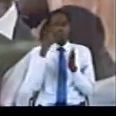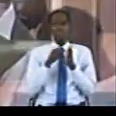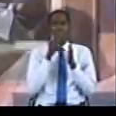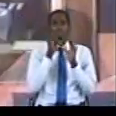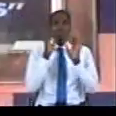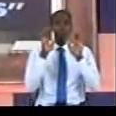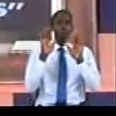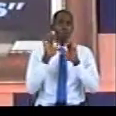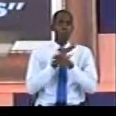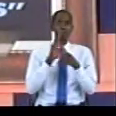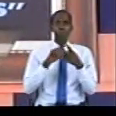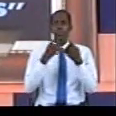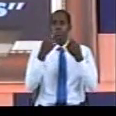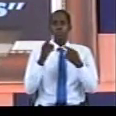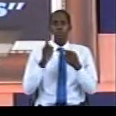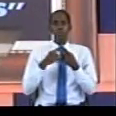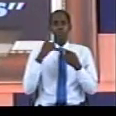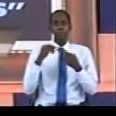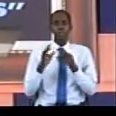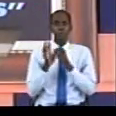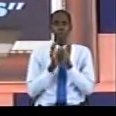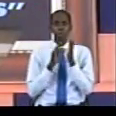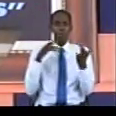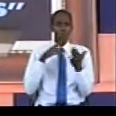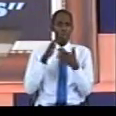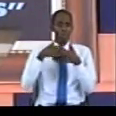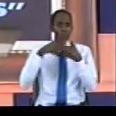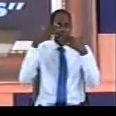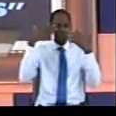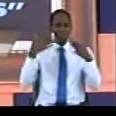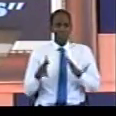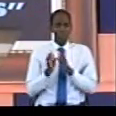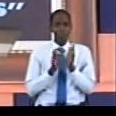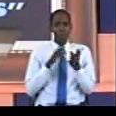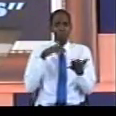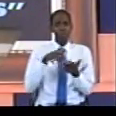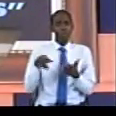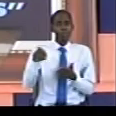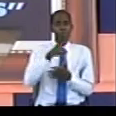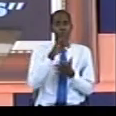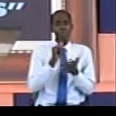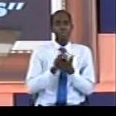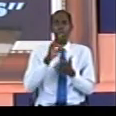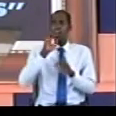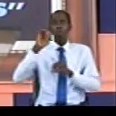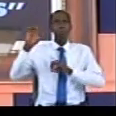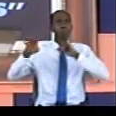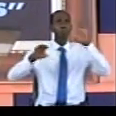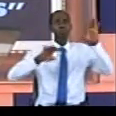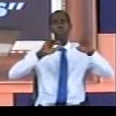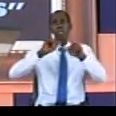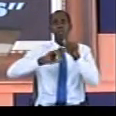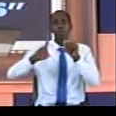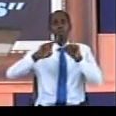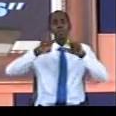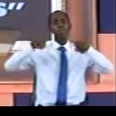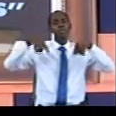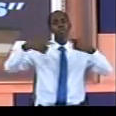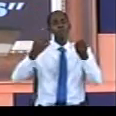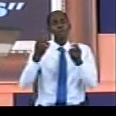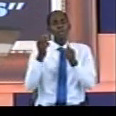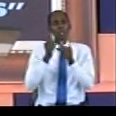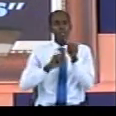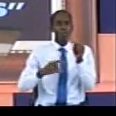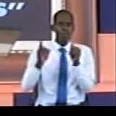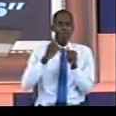Bible study, but then as we finished the Bible study, that was scattered everywhere, they went out everywhere and they